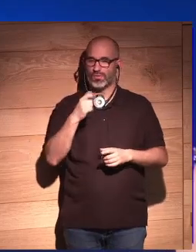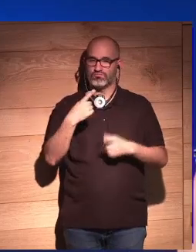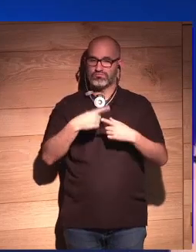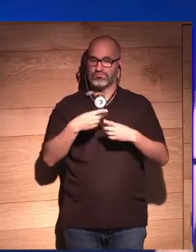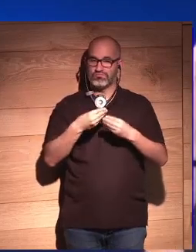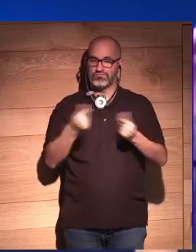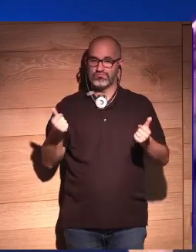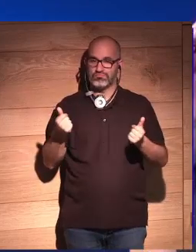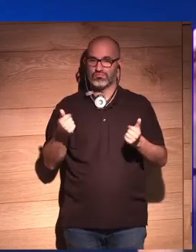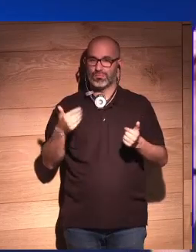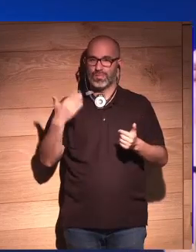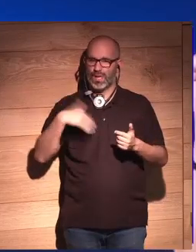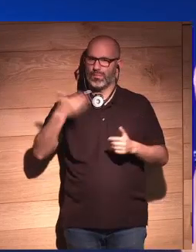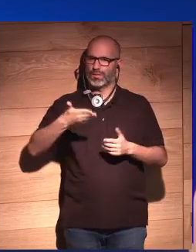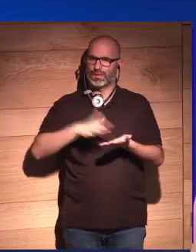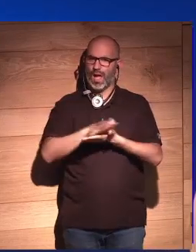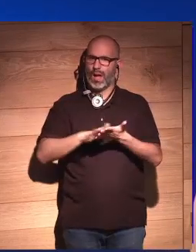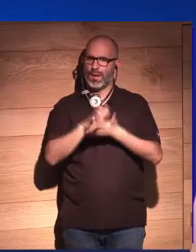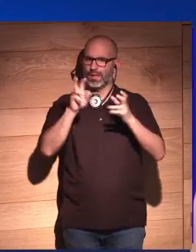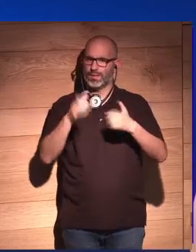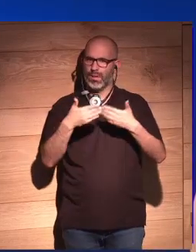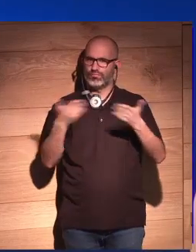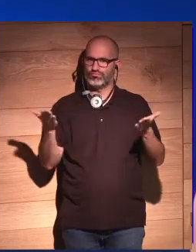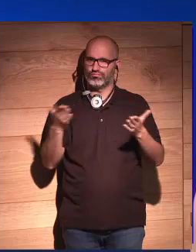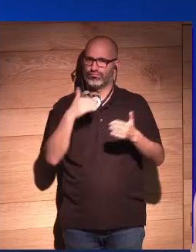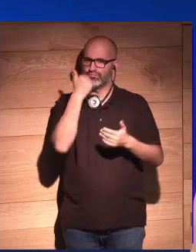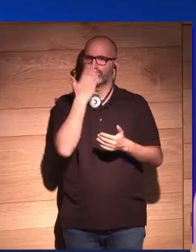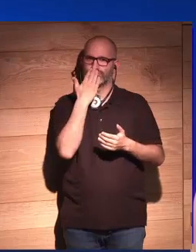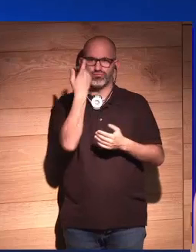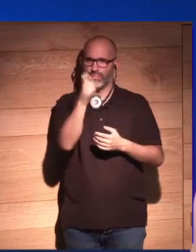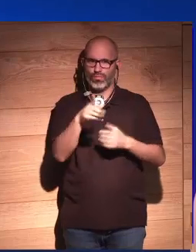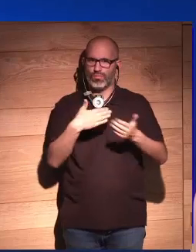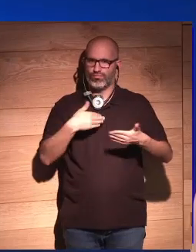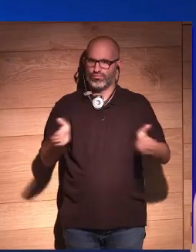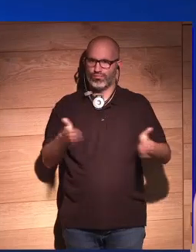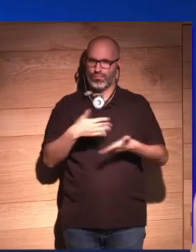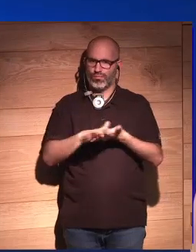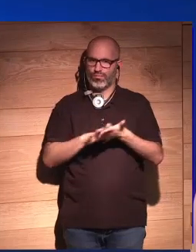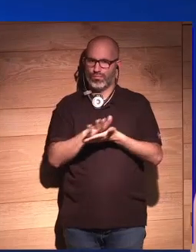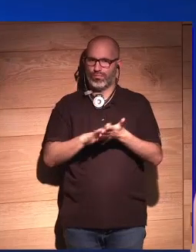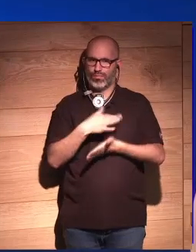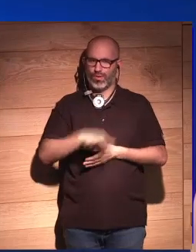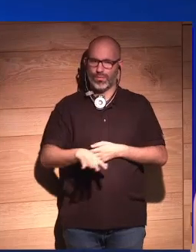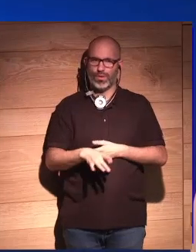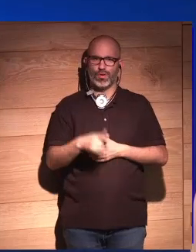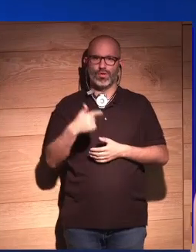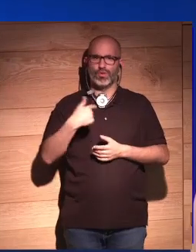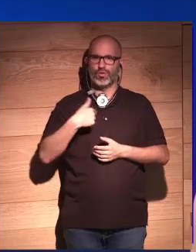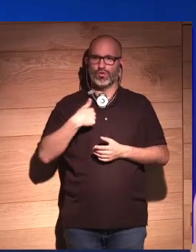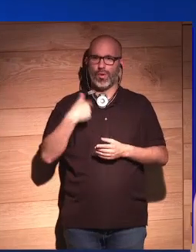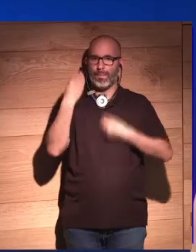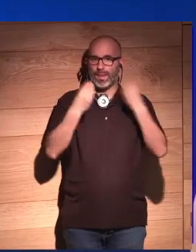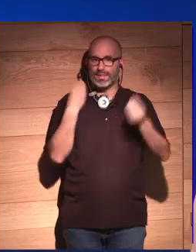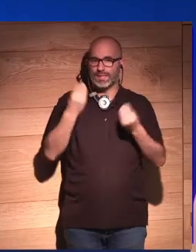let's open up our lives. Yes, but there's I never thought about it as having any connection, you